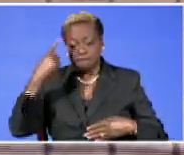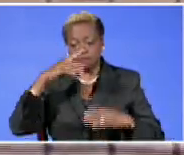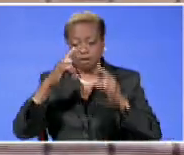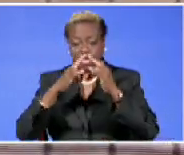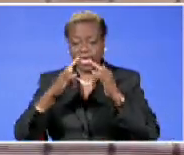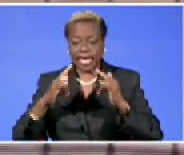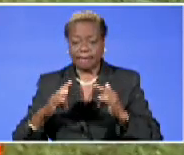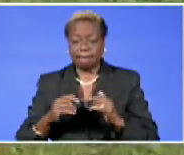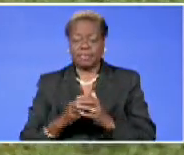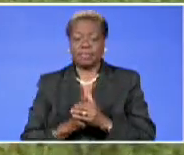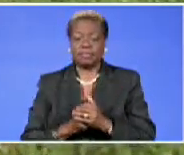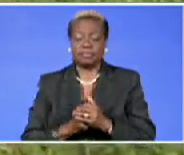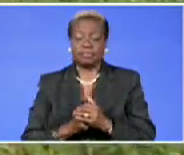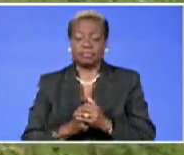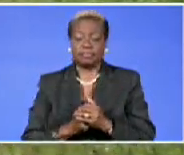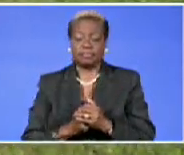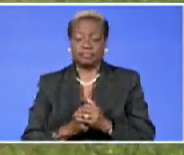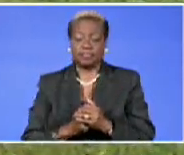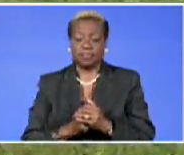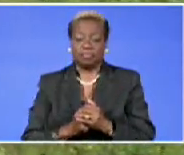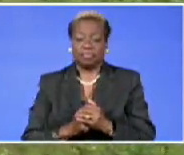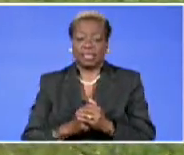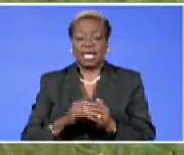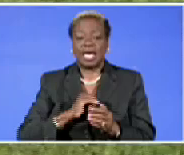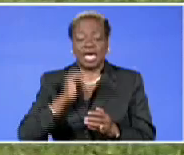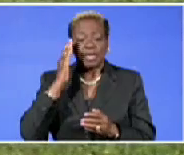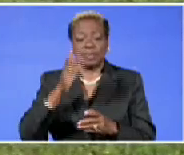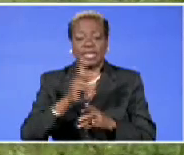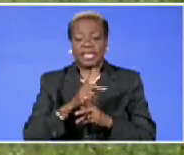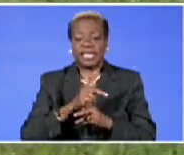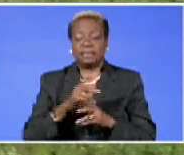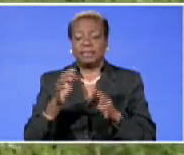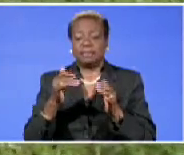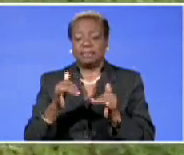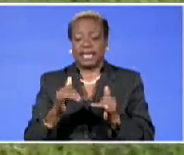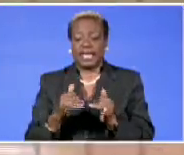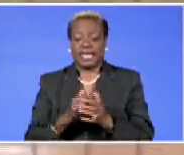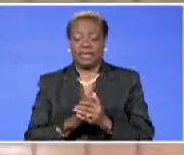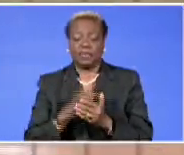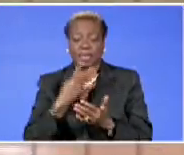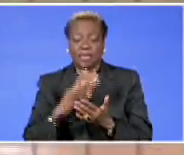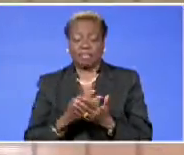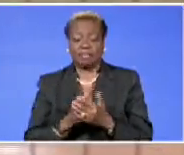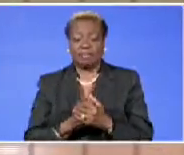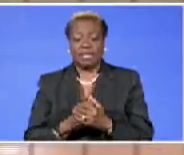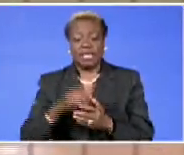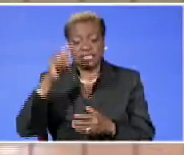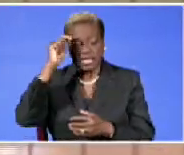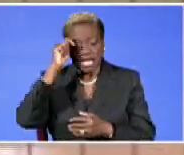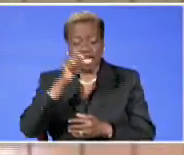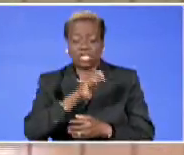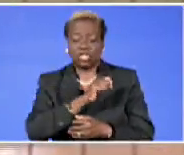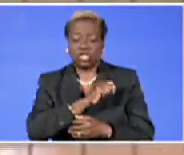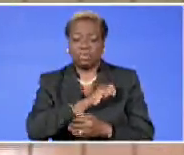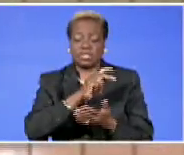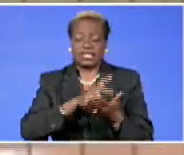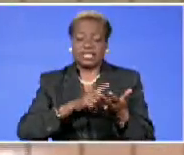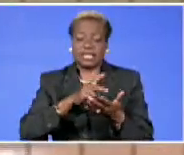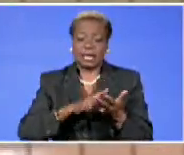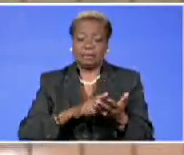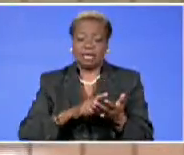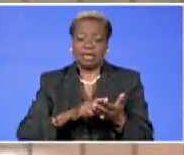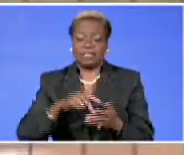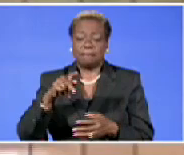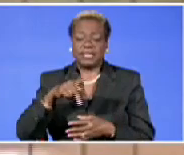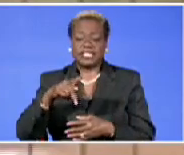year? Hopefully in double or triple A, and then just keep playing well and hopefully get the call up to the big leagues this year. Tanaj Thomas is a part of the Pittsburgh Pirates